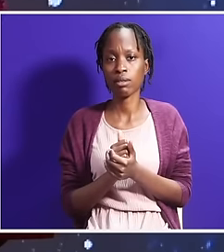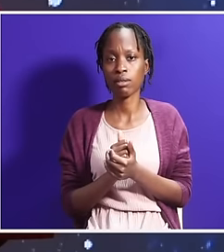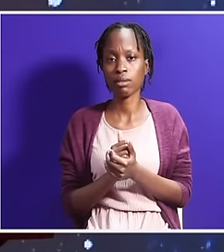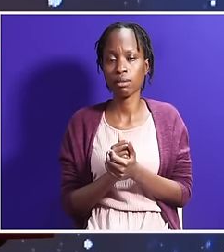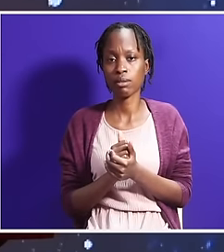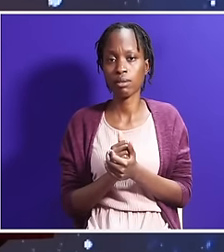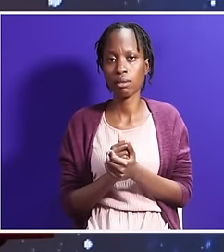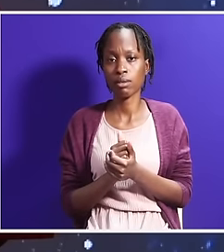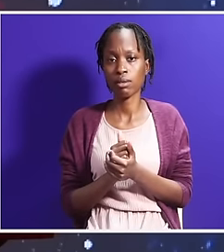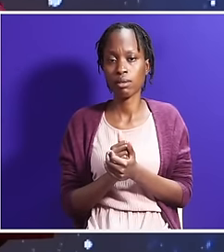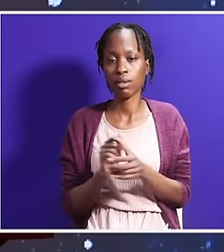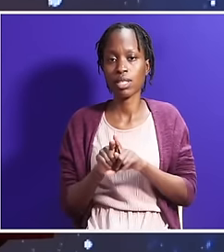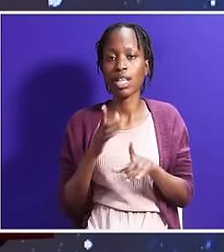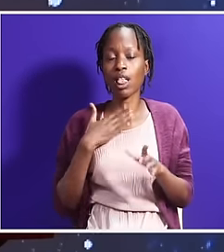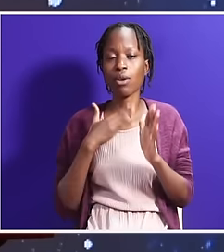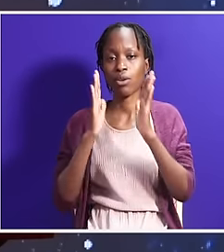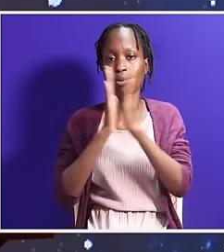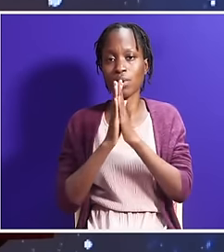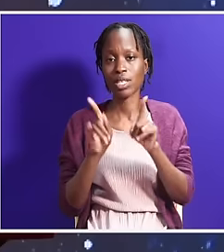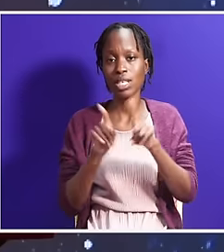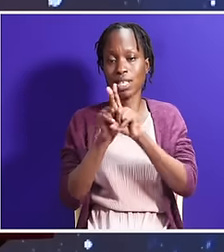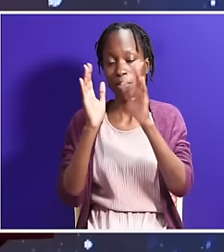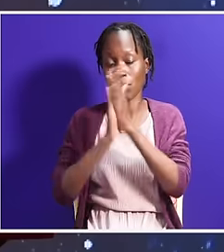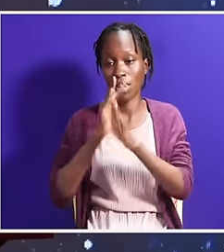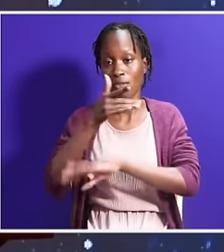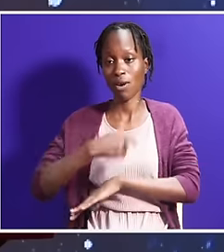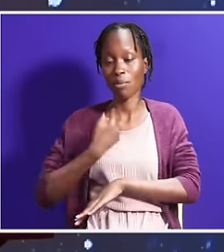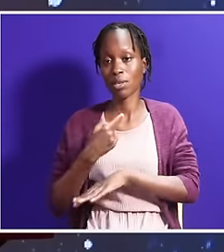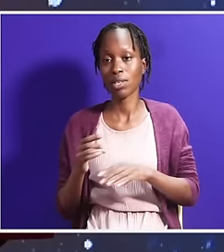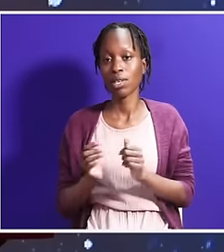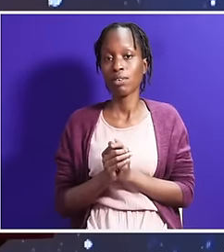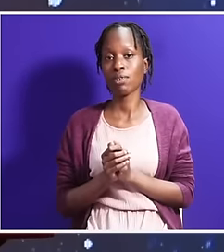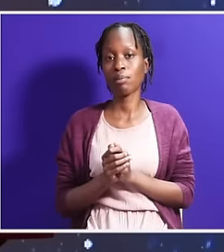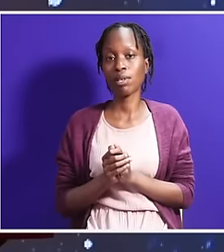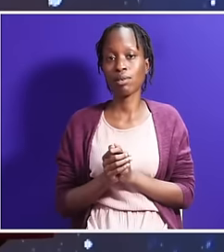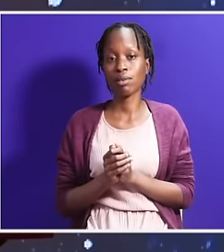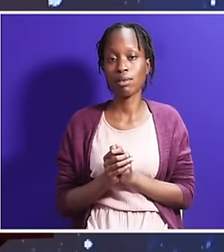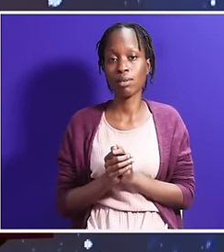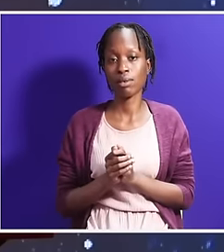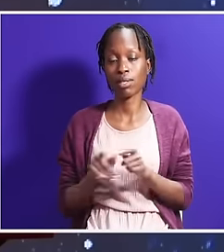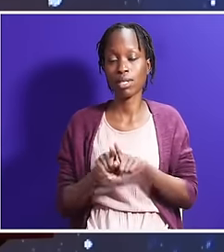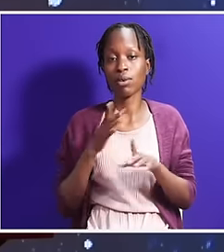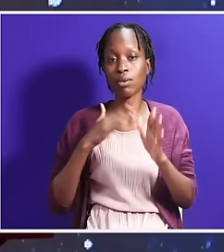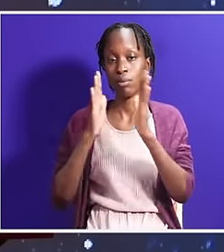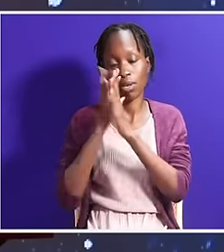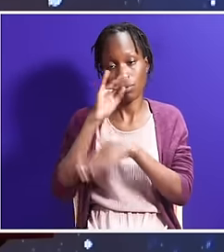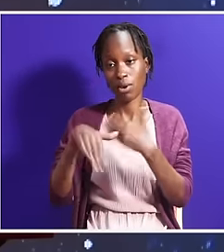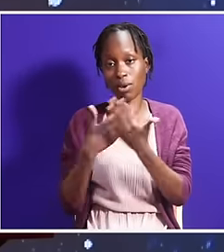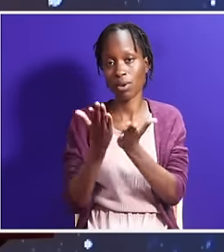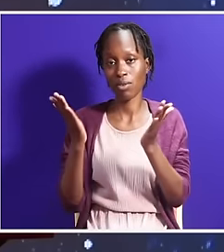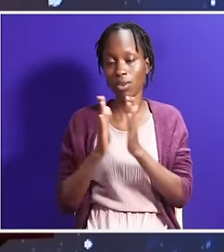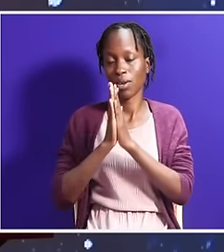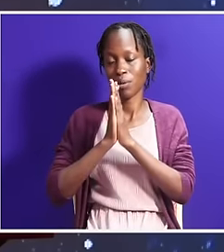prayer. And I'm praying this over myself. And I'm praying this over all of you. Father